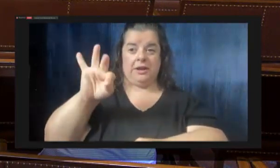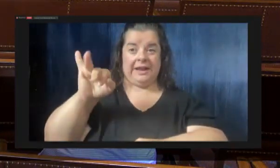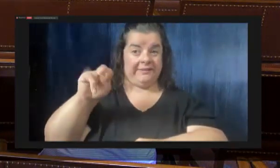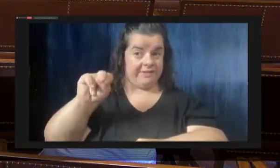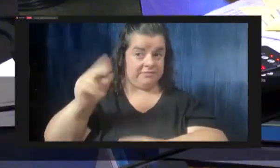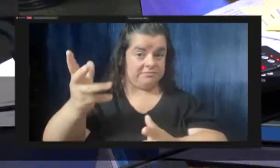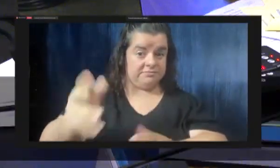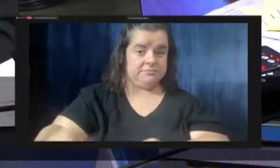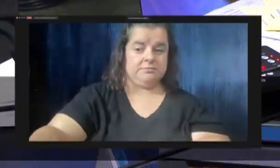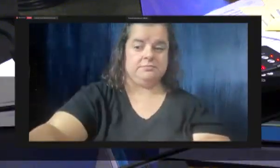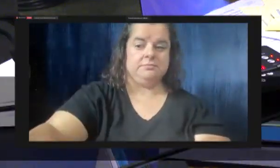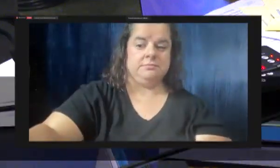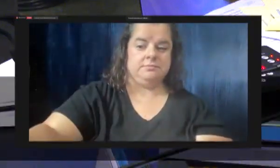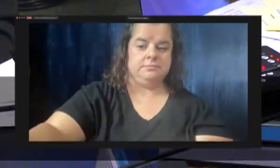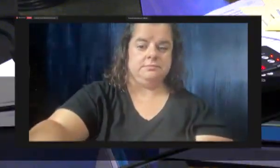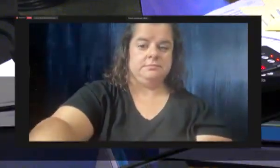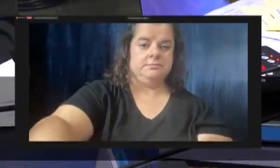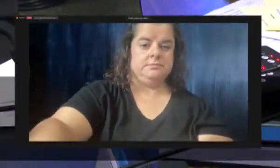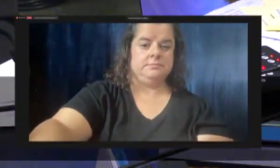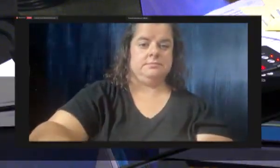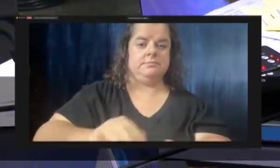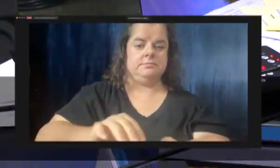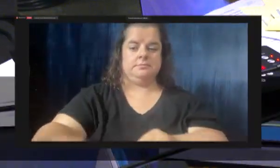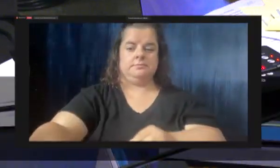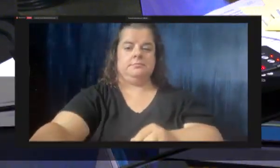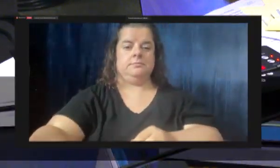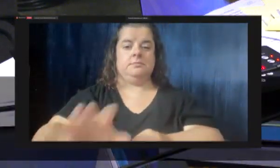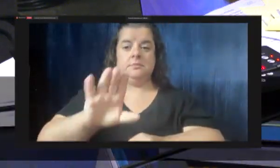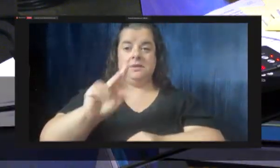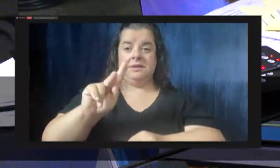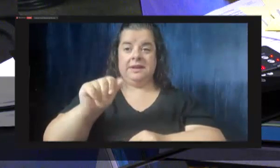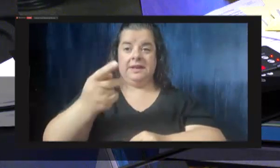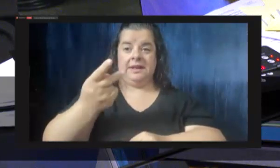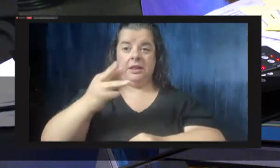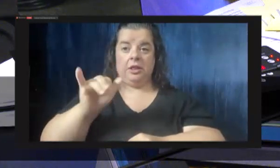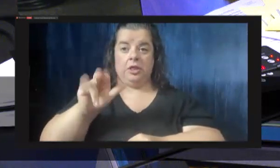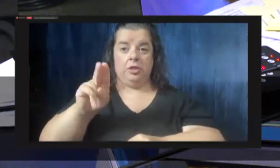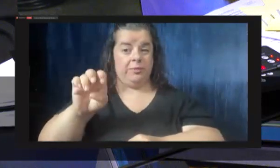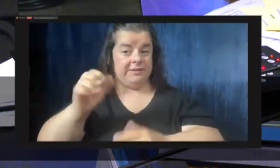If not, let's try Catherine once again.